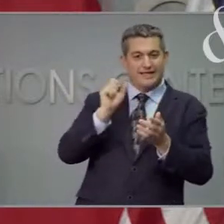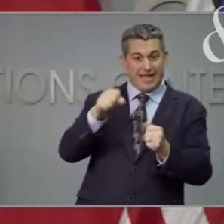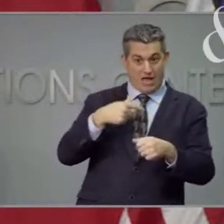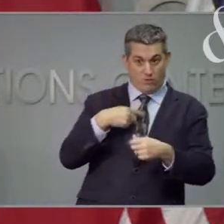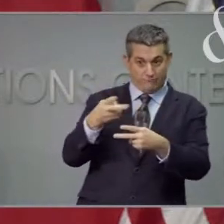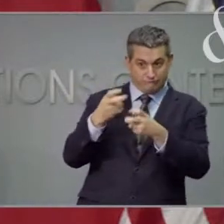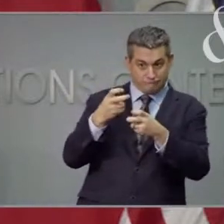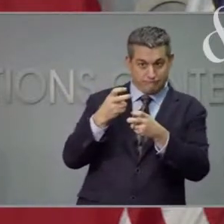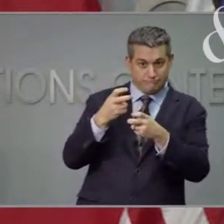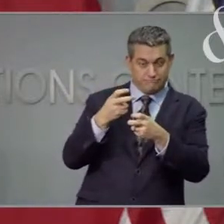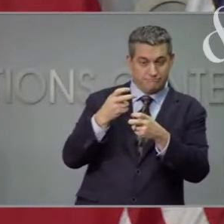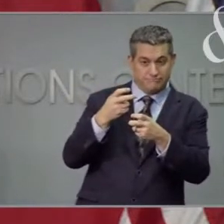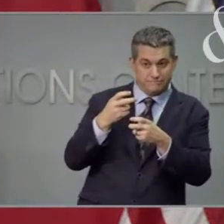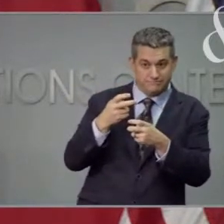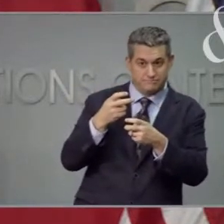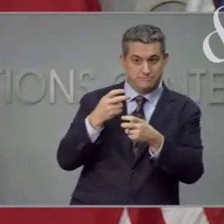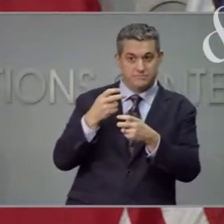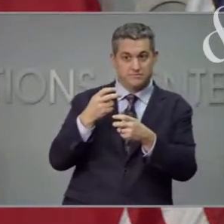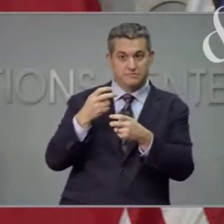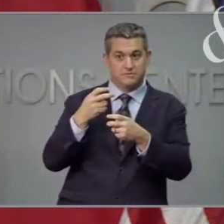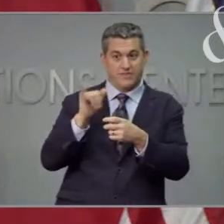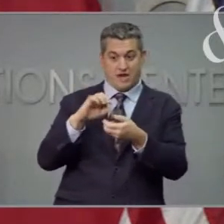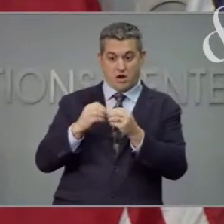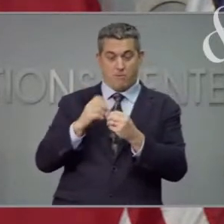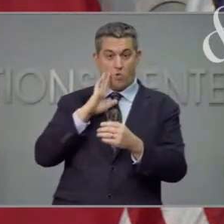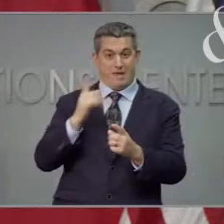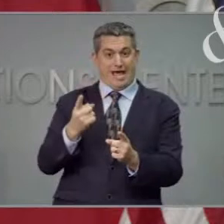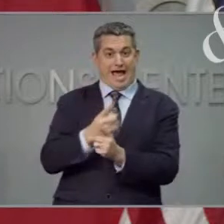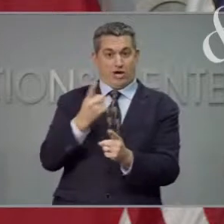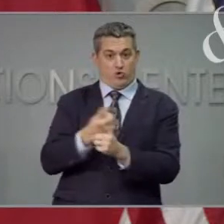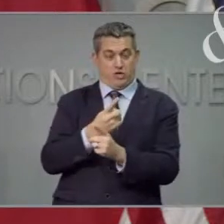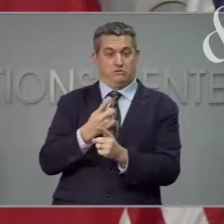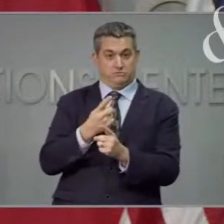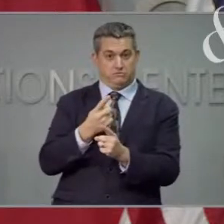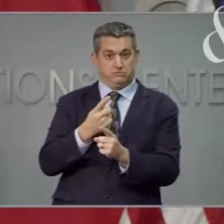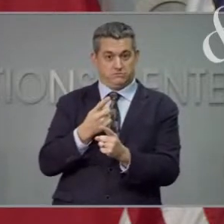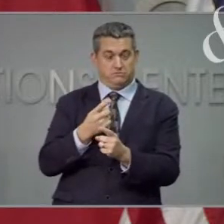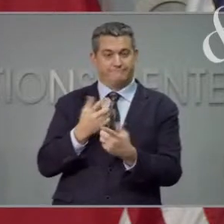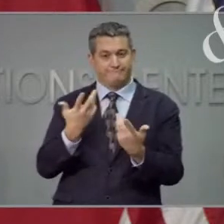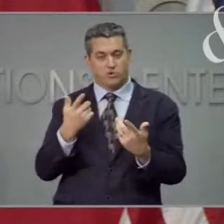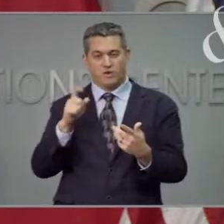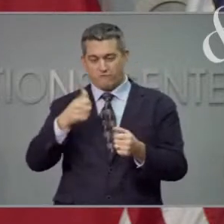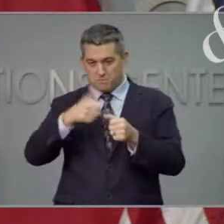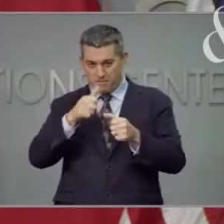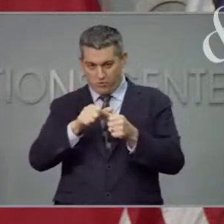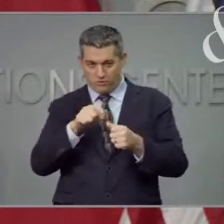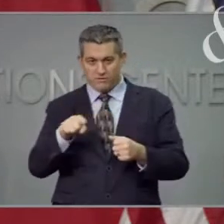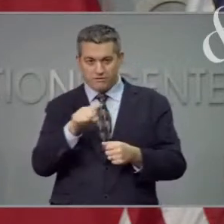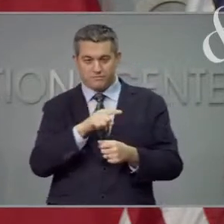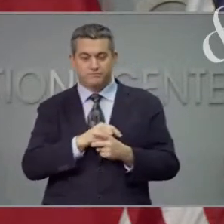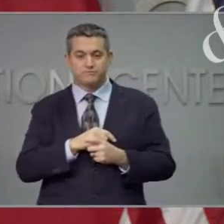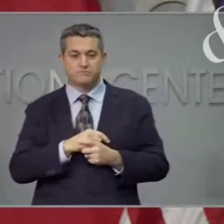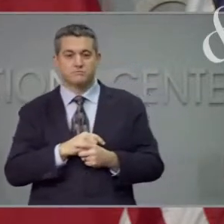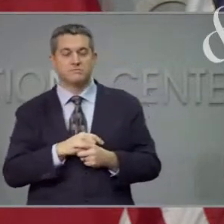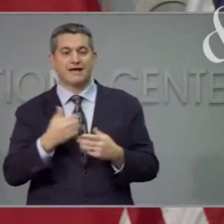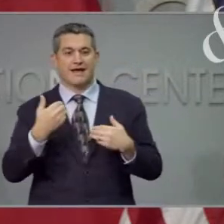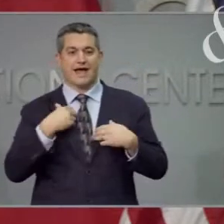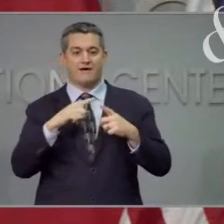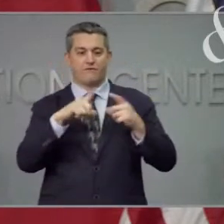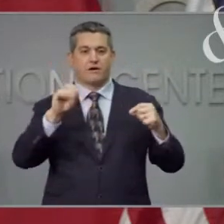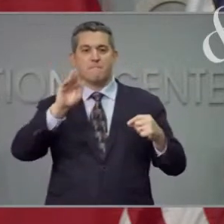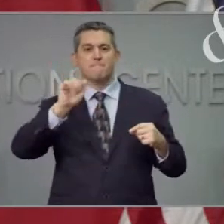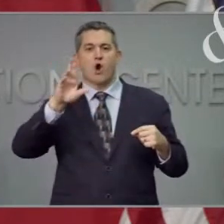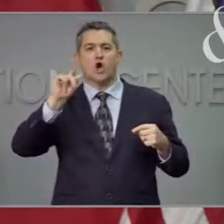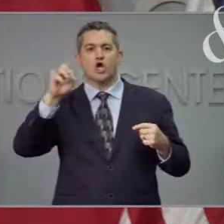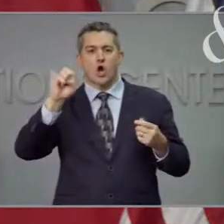we could give a accurate representation from. We have to remember that there are barcodes that would be